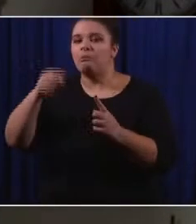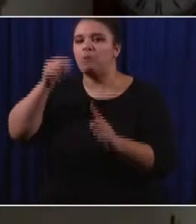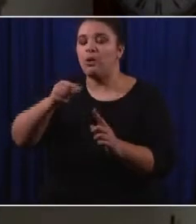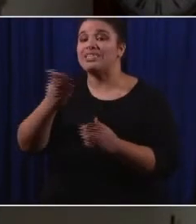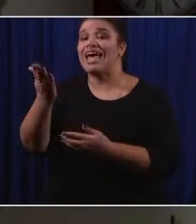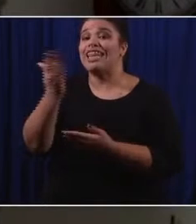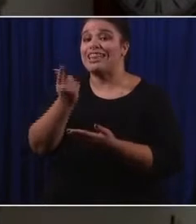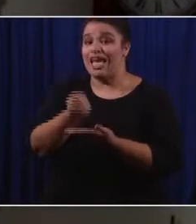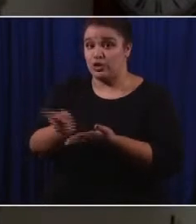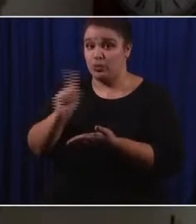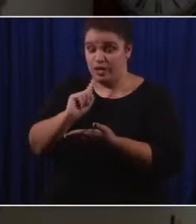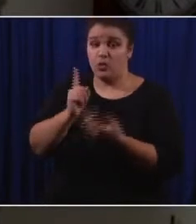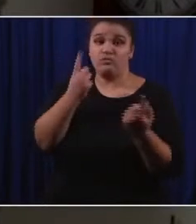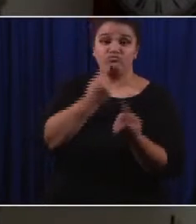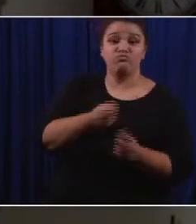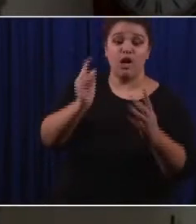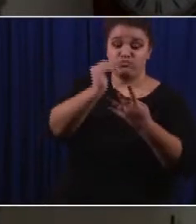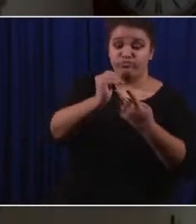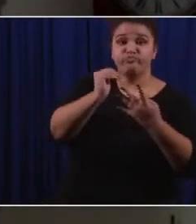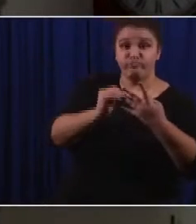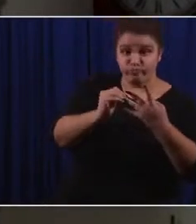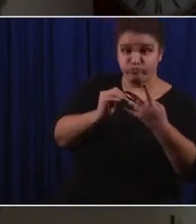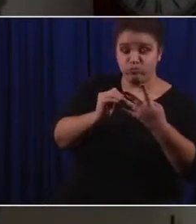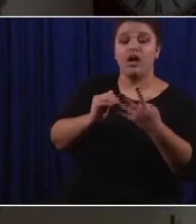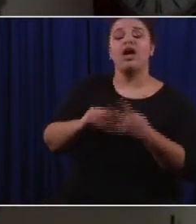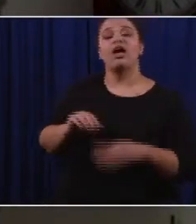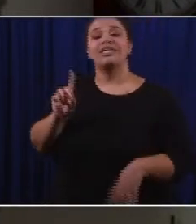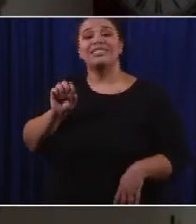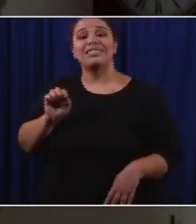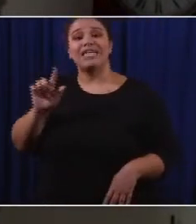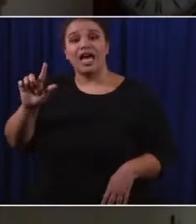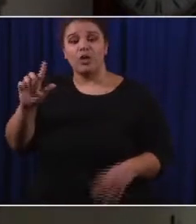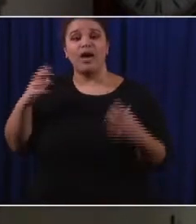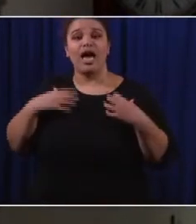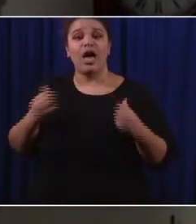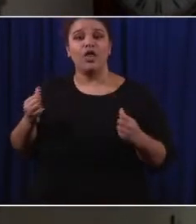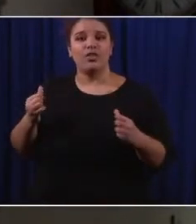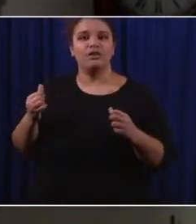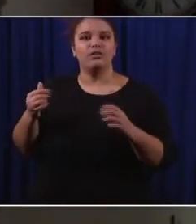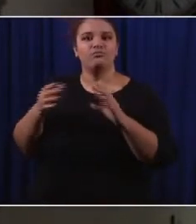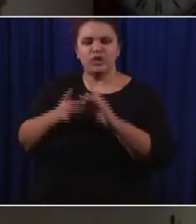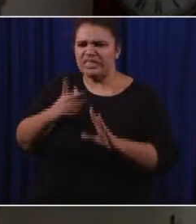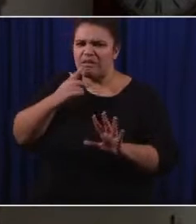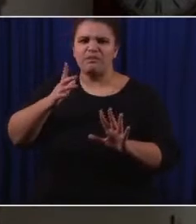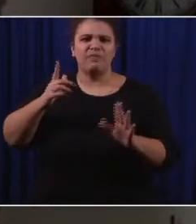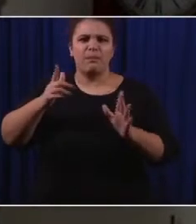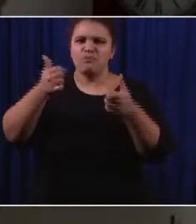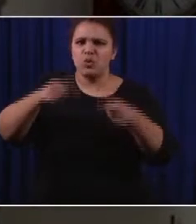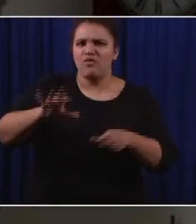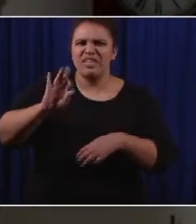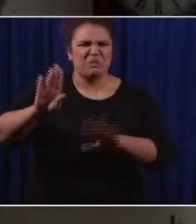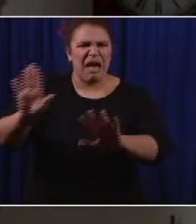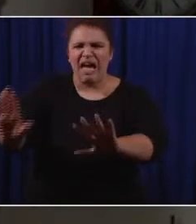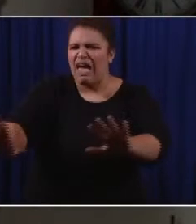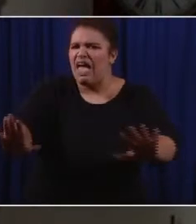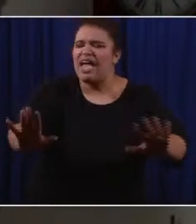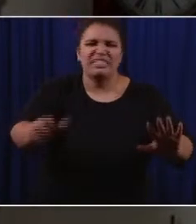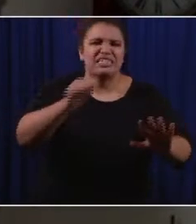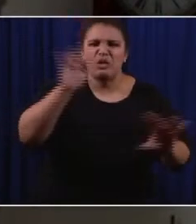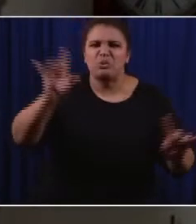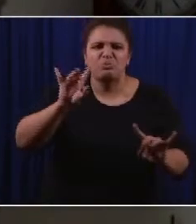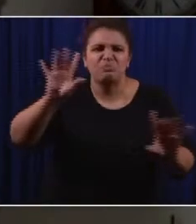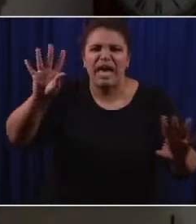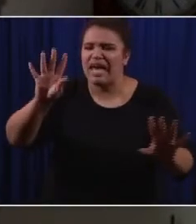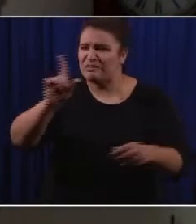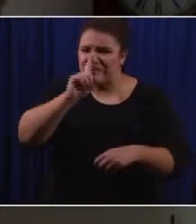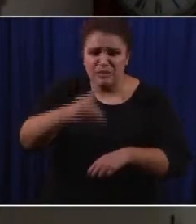Delaware General Health District came out on Facebook and said, hey, look, it's not that bad. Things are actually improving. Those numbers are